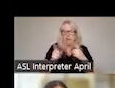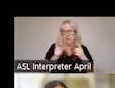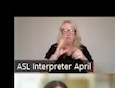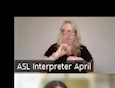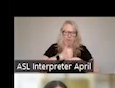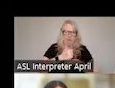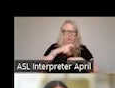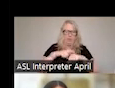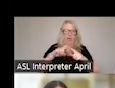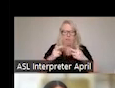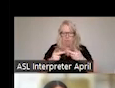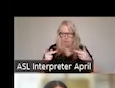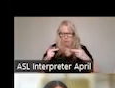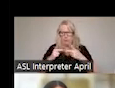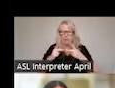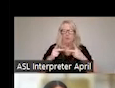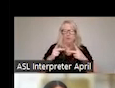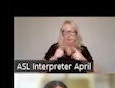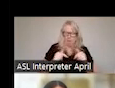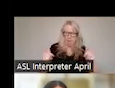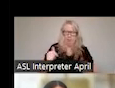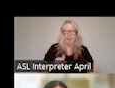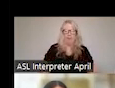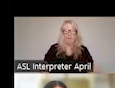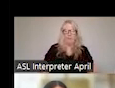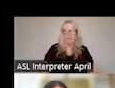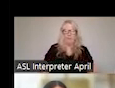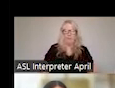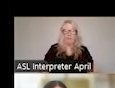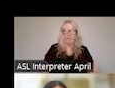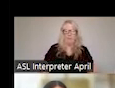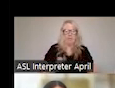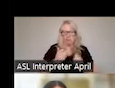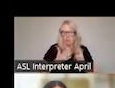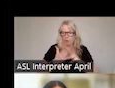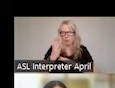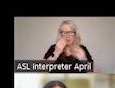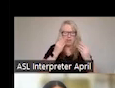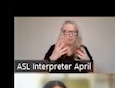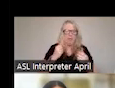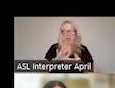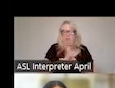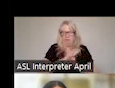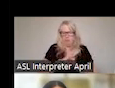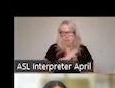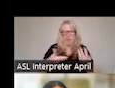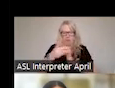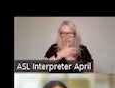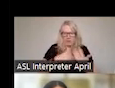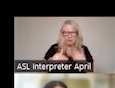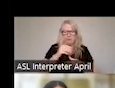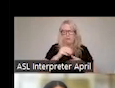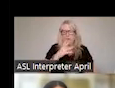these things. And then when you're going through that content, it includes like video, interactive content,